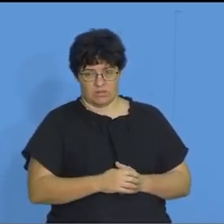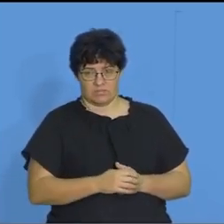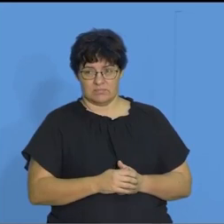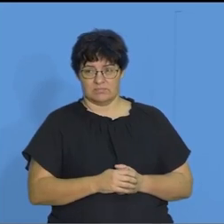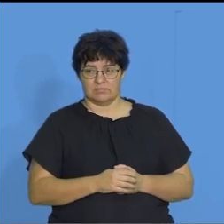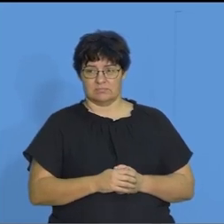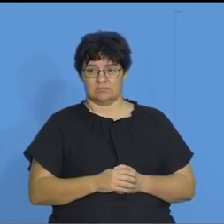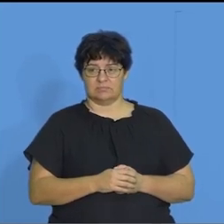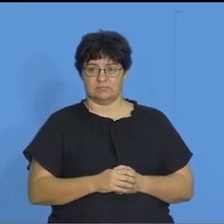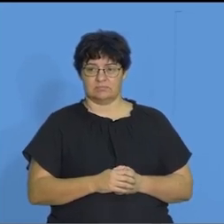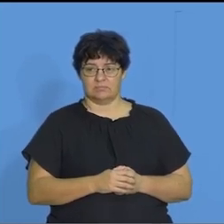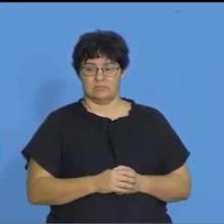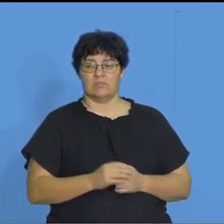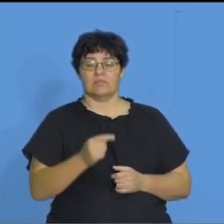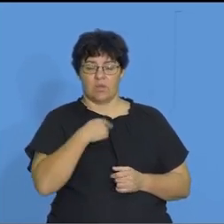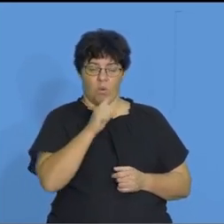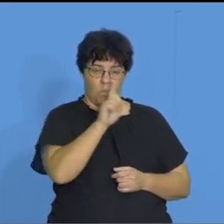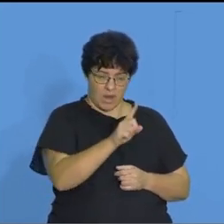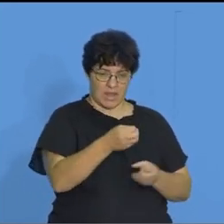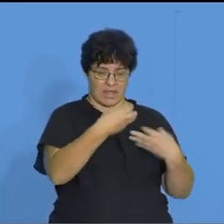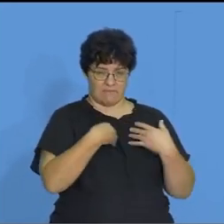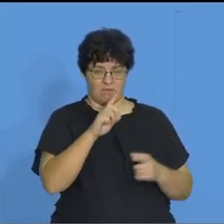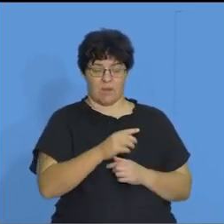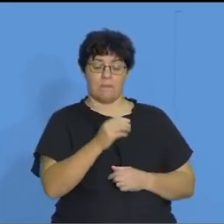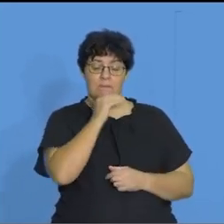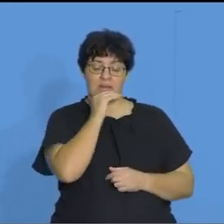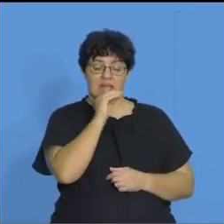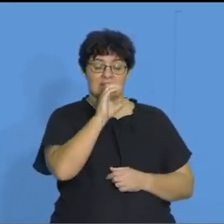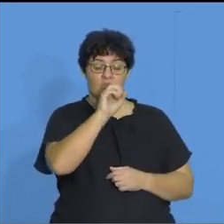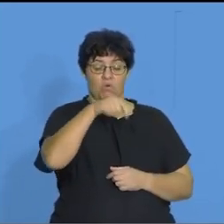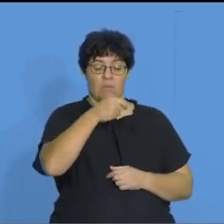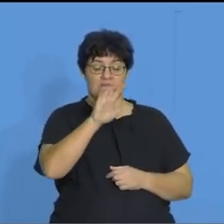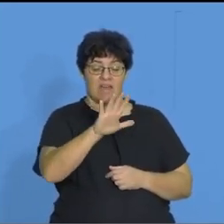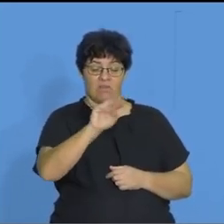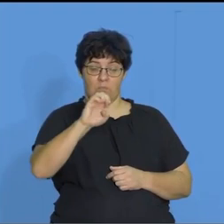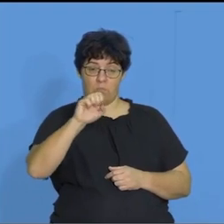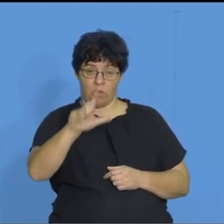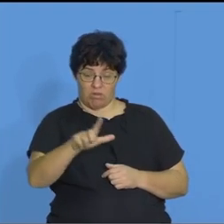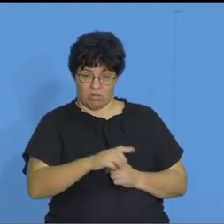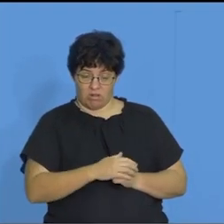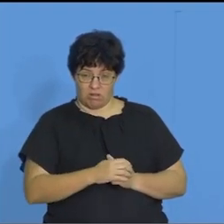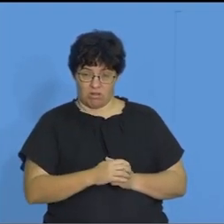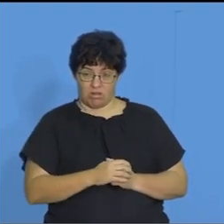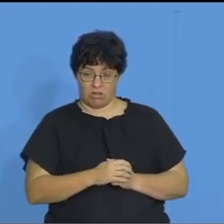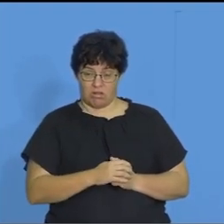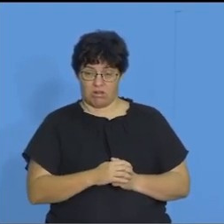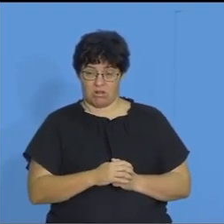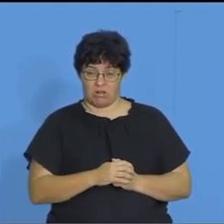So one will produce one, meaning 0.5 mole, okay?